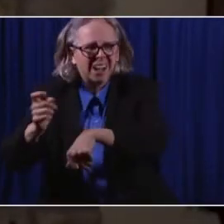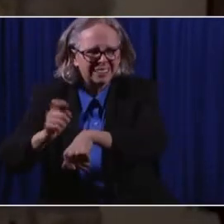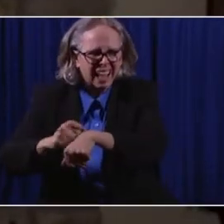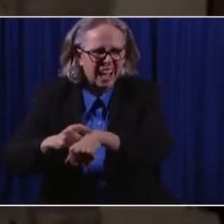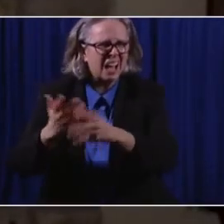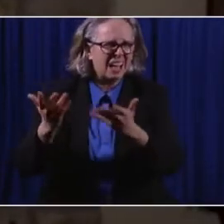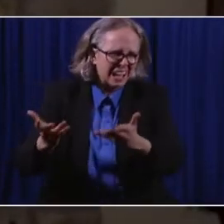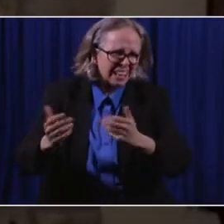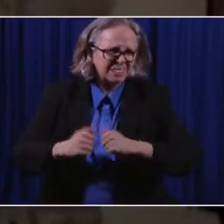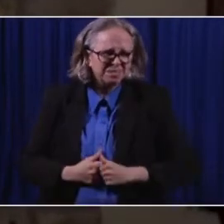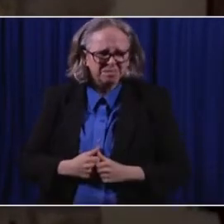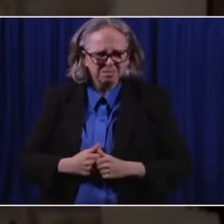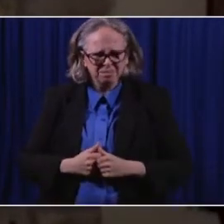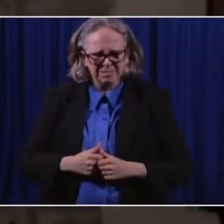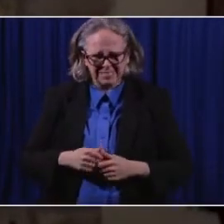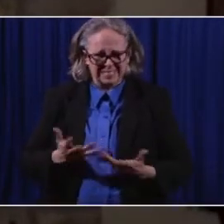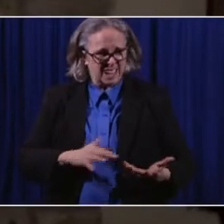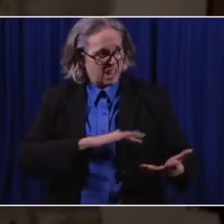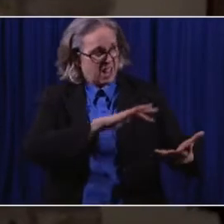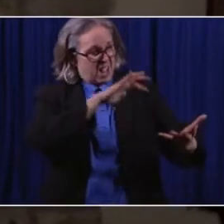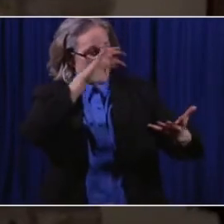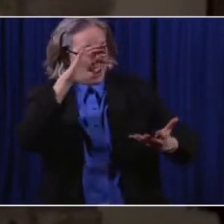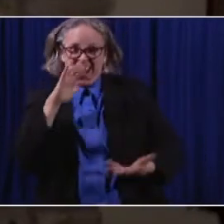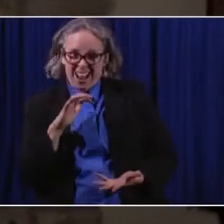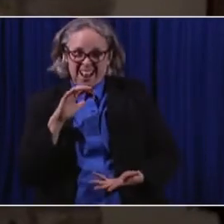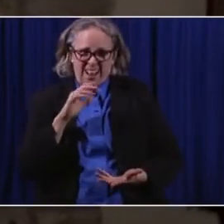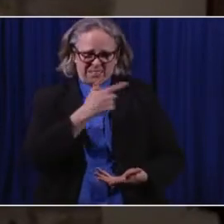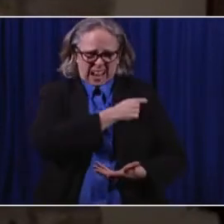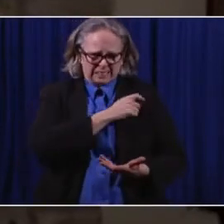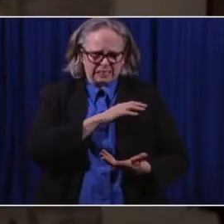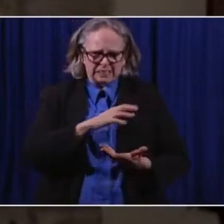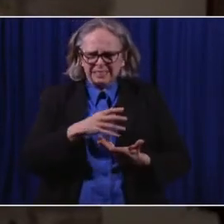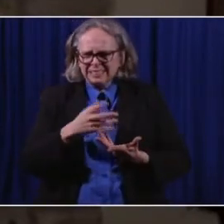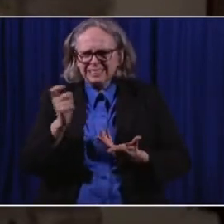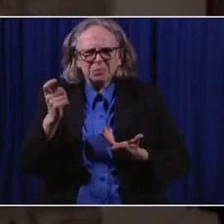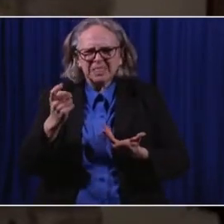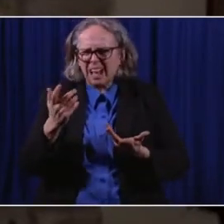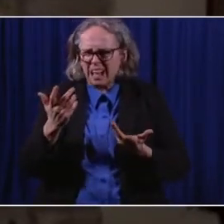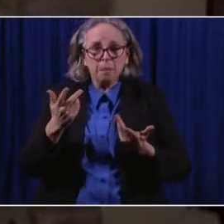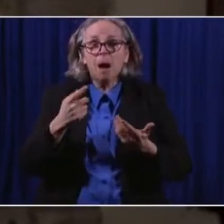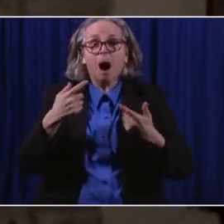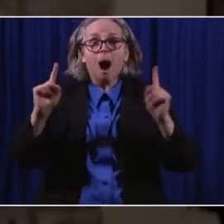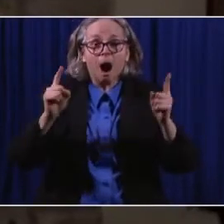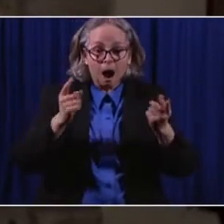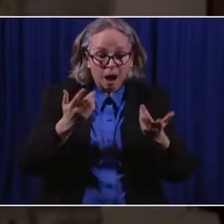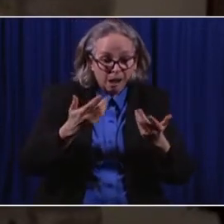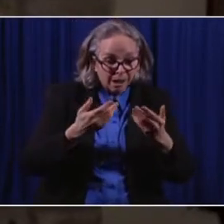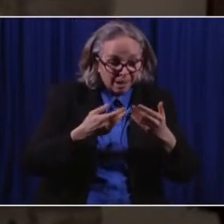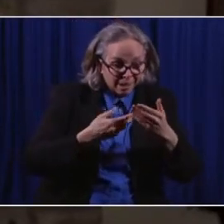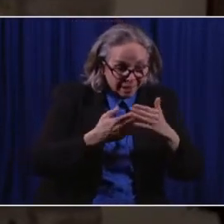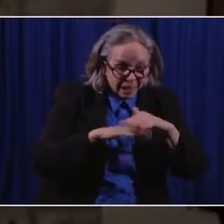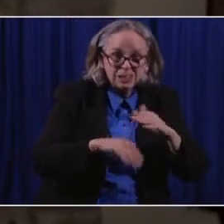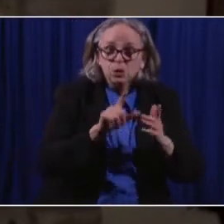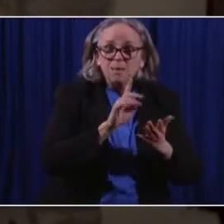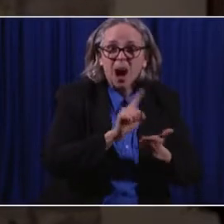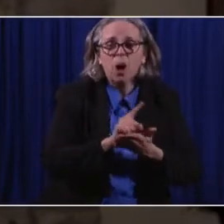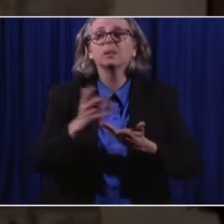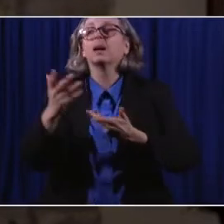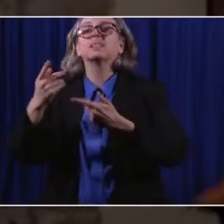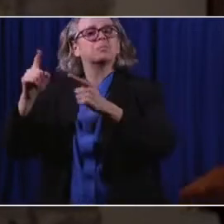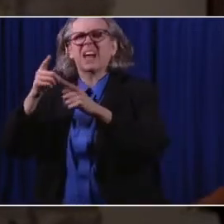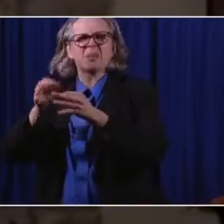physically impossible to get it out within 24 hours. But we ask them to aim for that and to do the best that they can to make